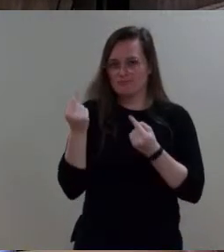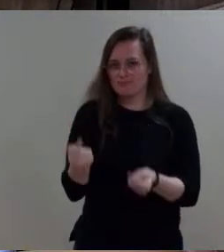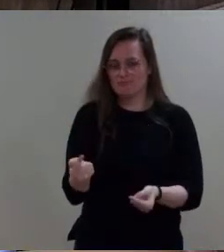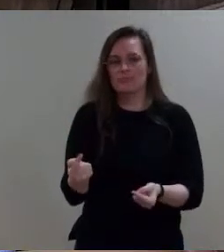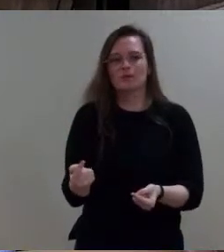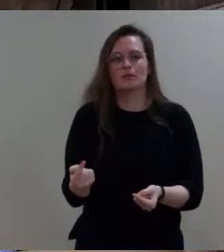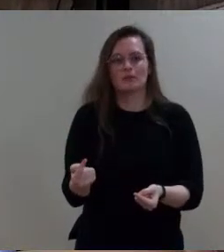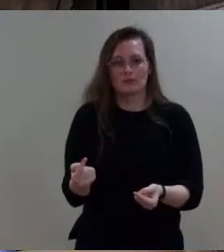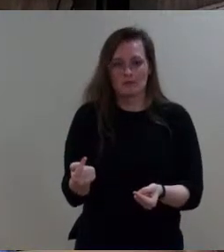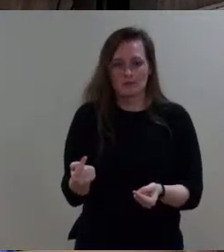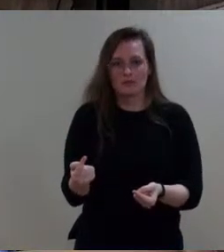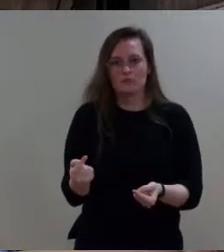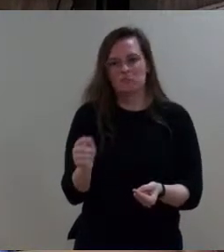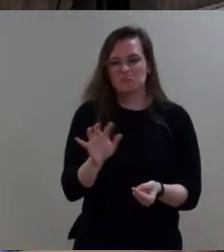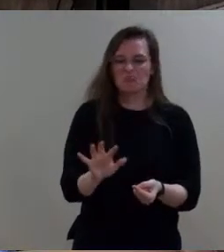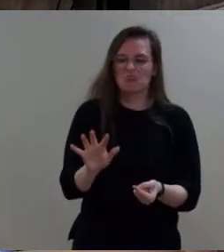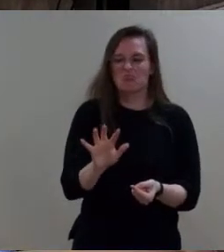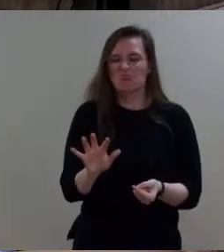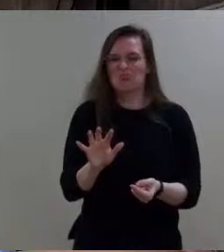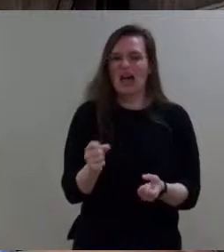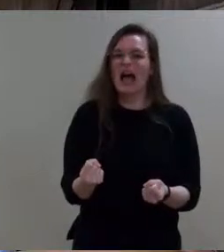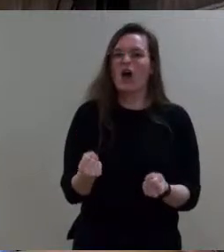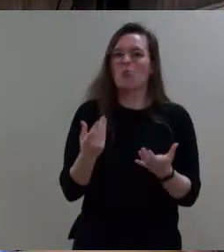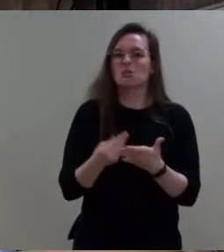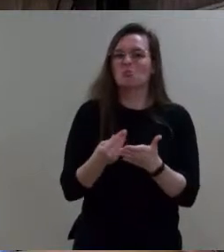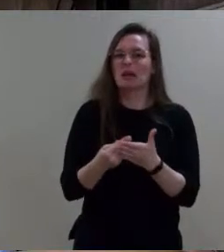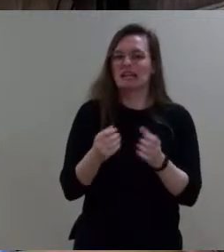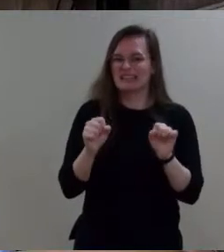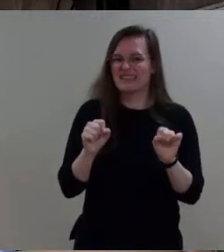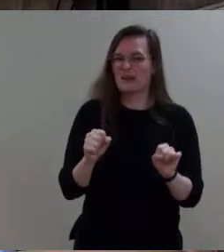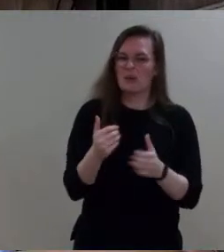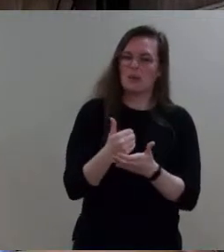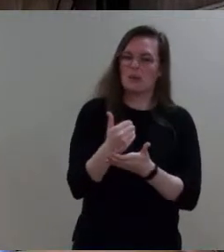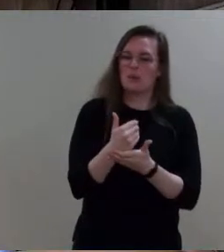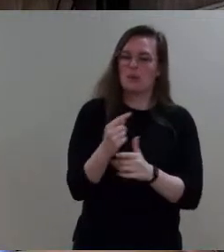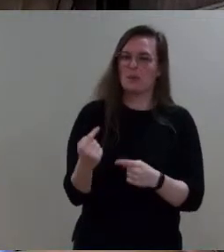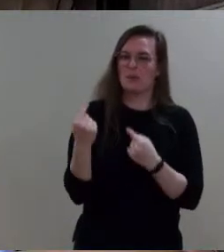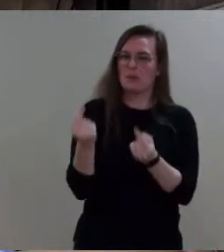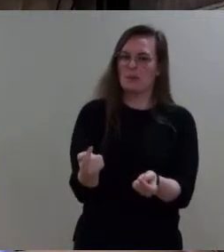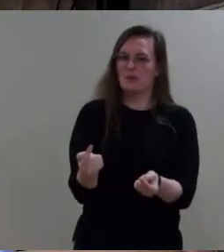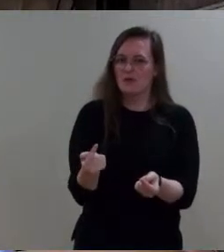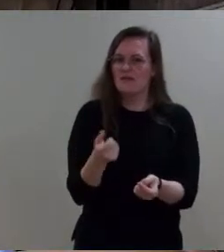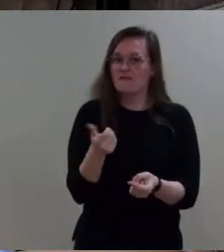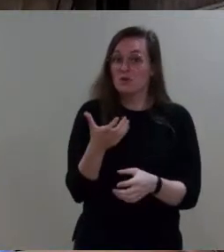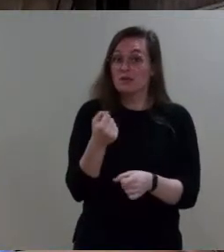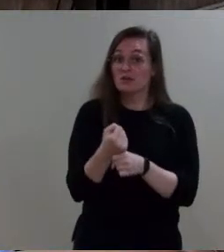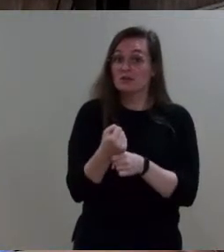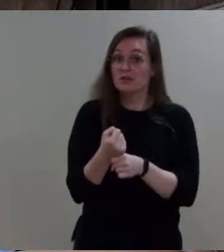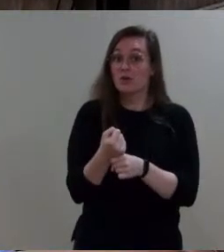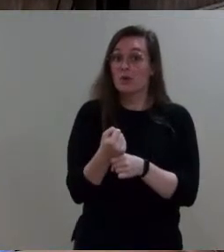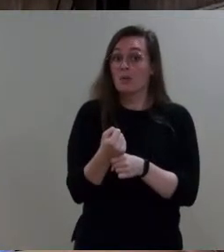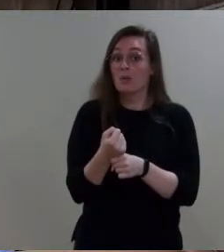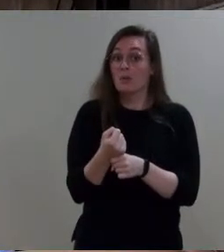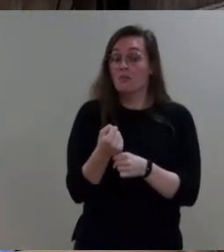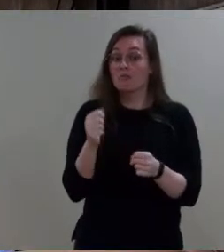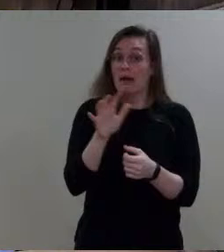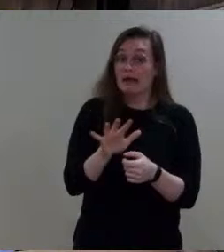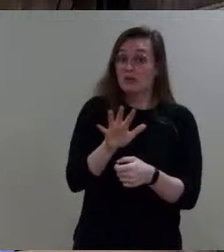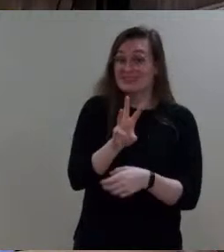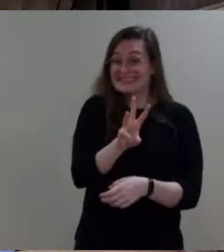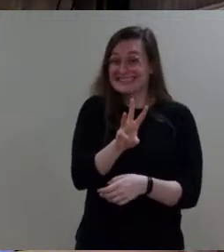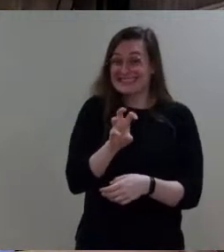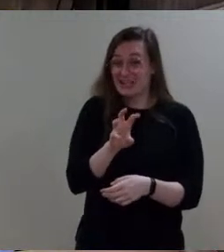a conservative estimate of how much revenue could have been generated over the past few years is $650,000